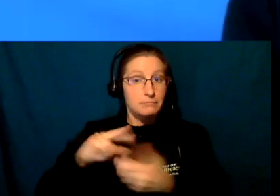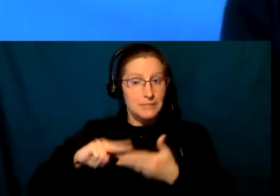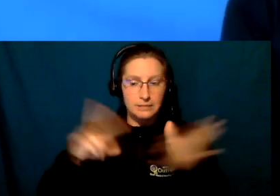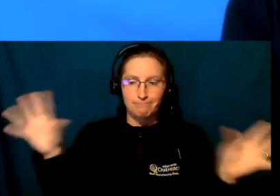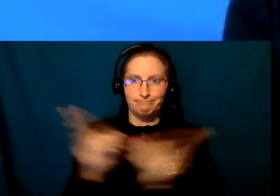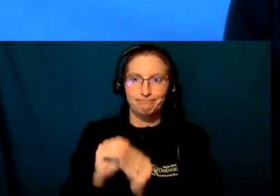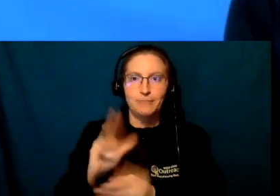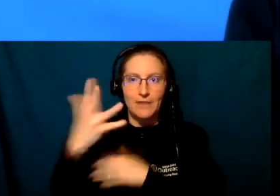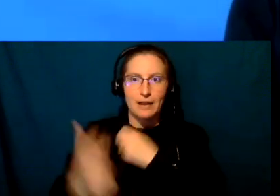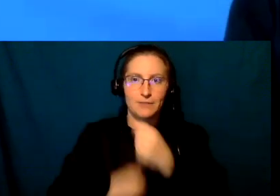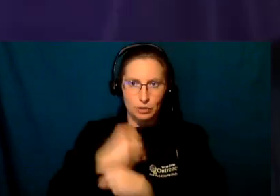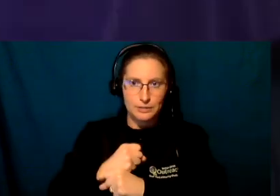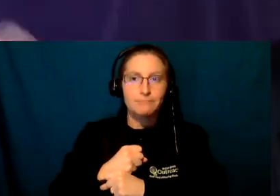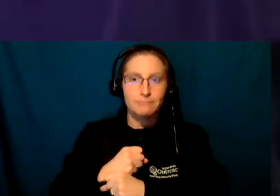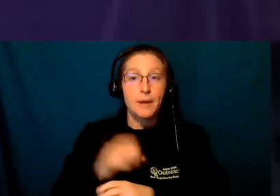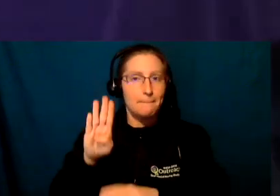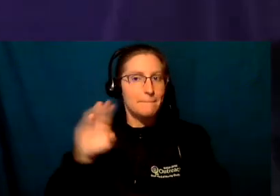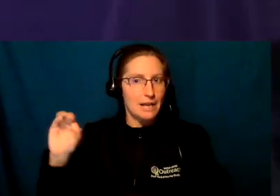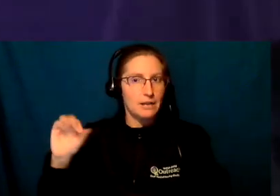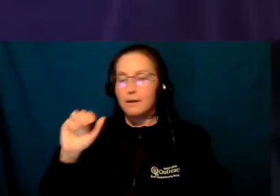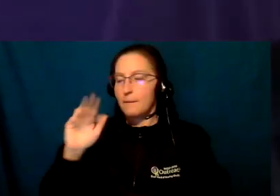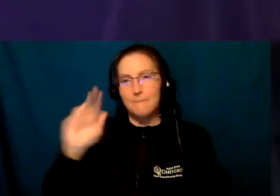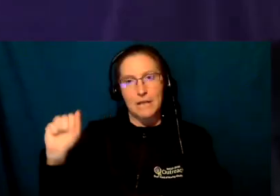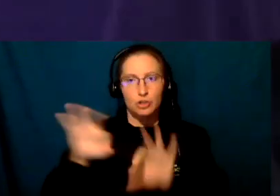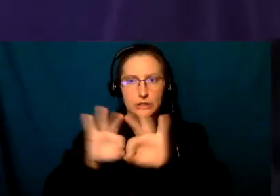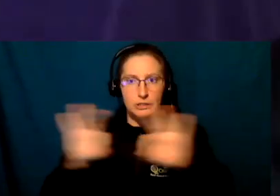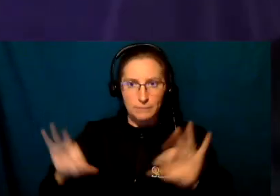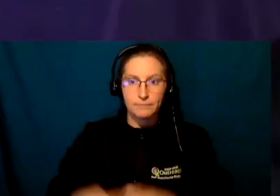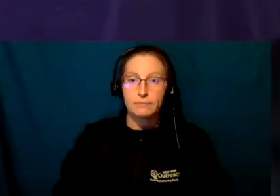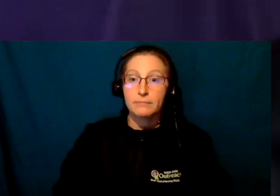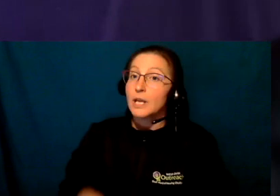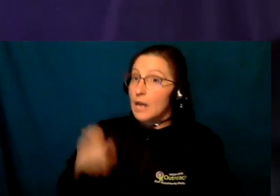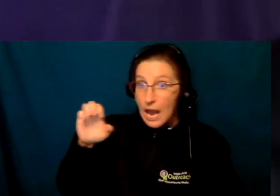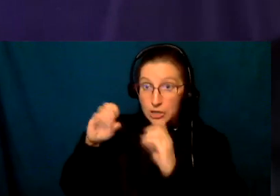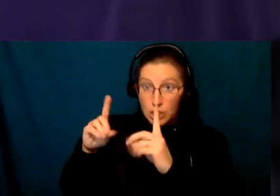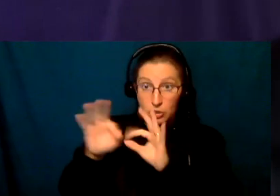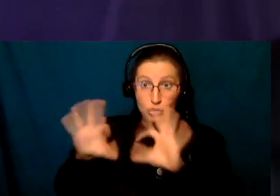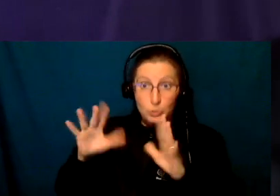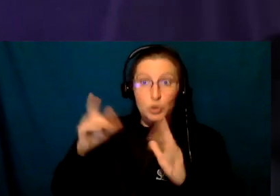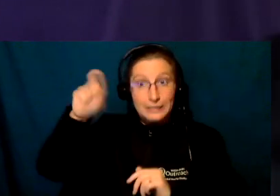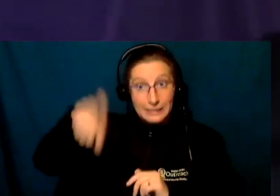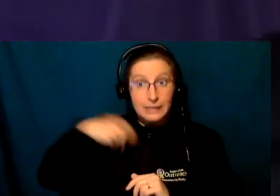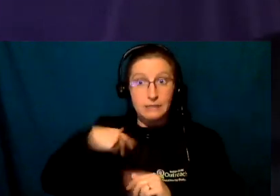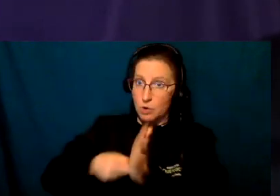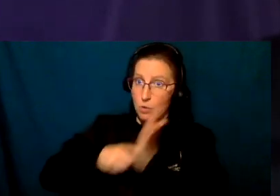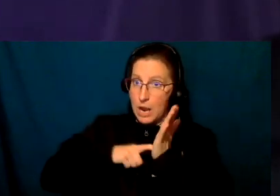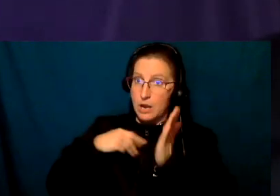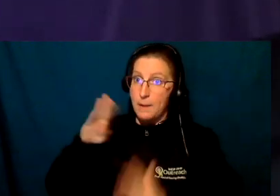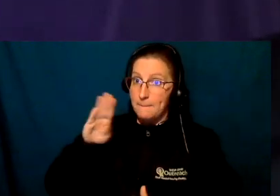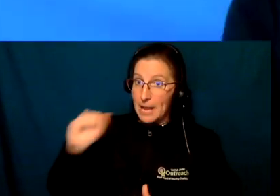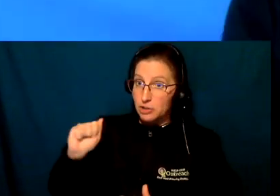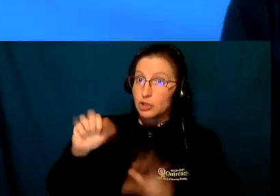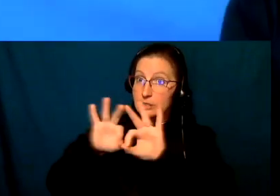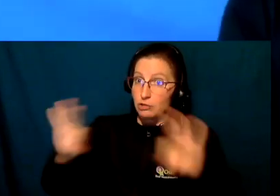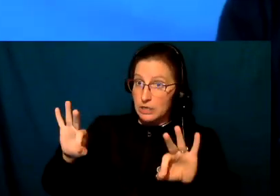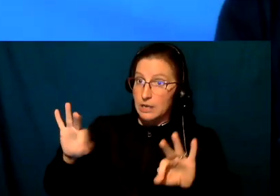my bachelor's. And educational interpreters do require a bachelor's degree in the state of Wisconsin, correct?